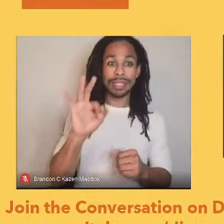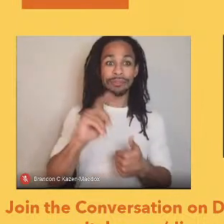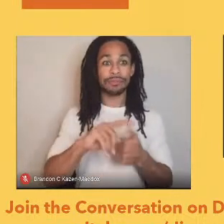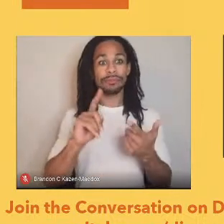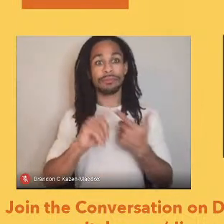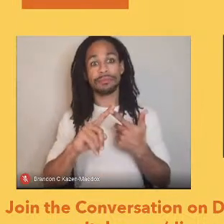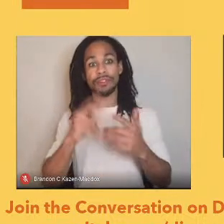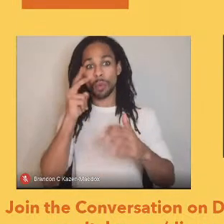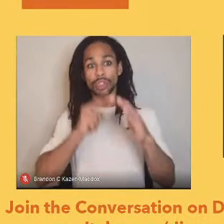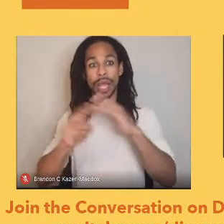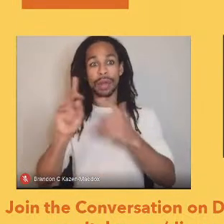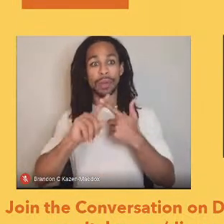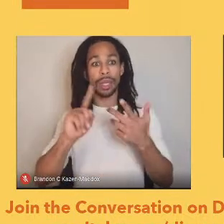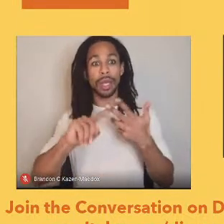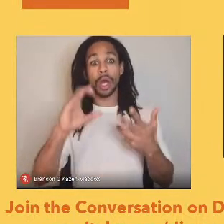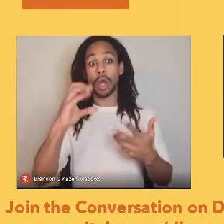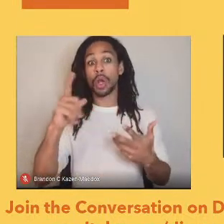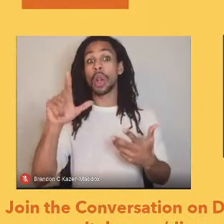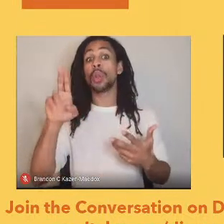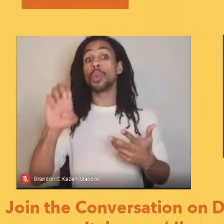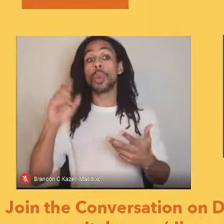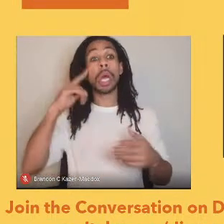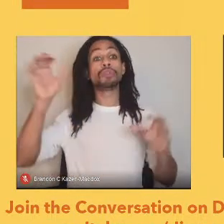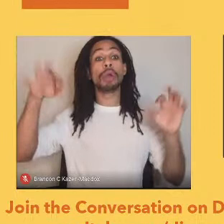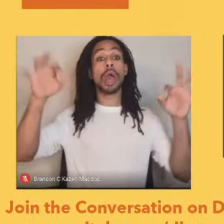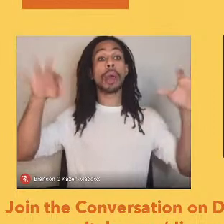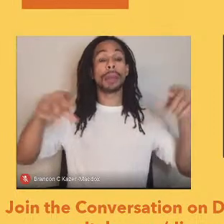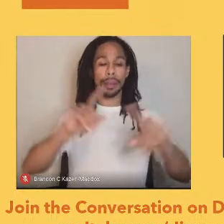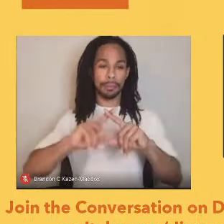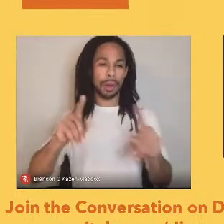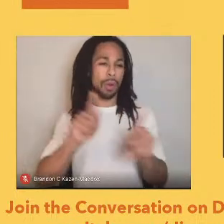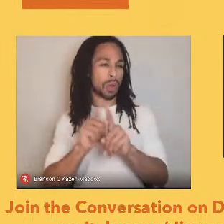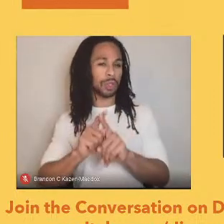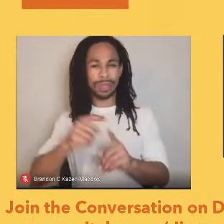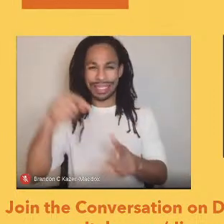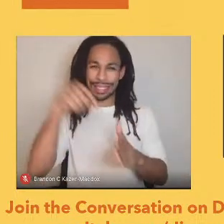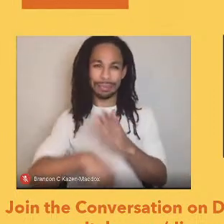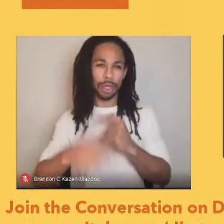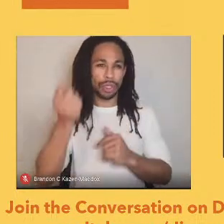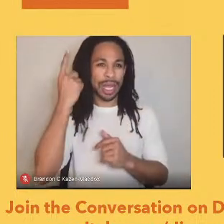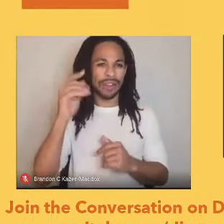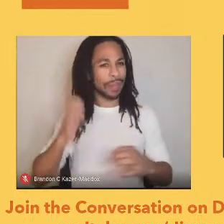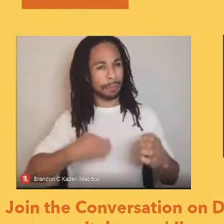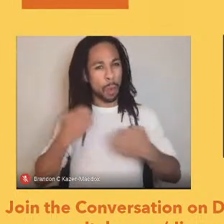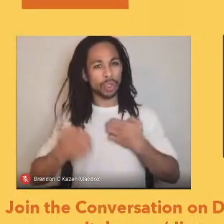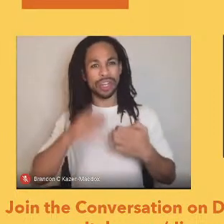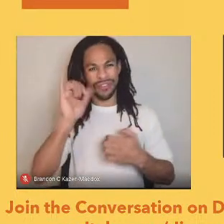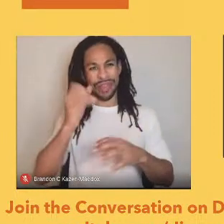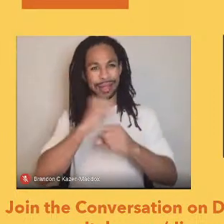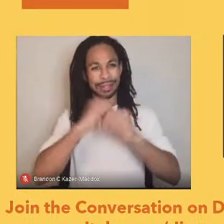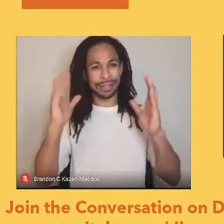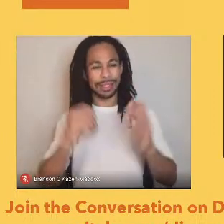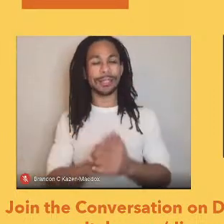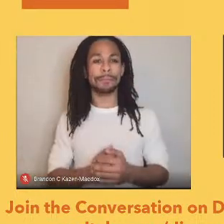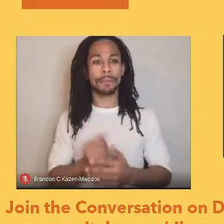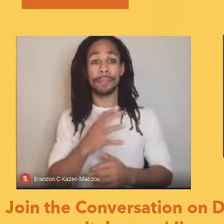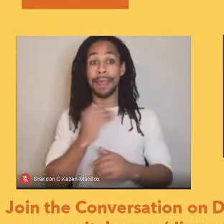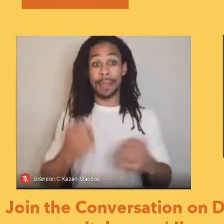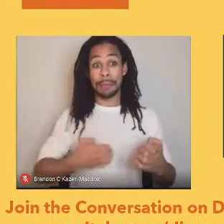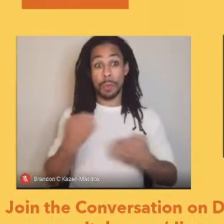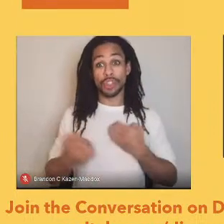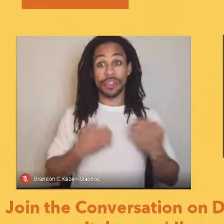dropping, but also this really in-depth understanding of the emotion of the scene, and the